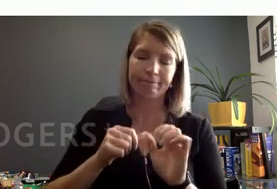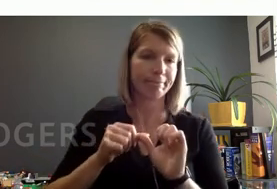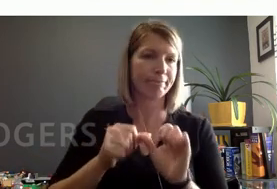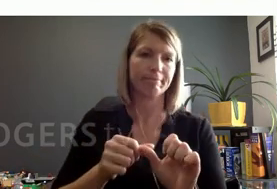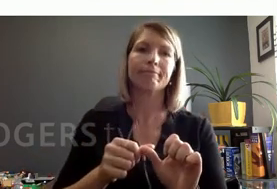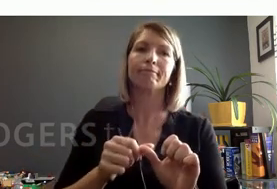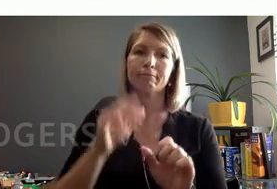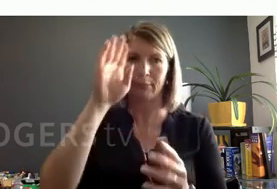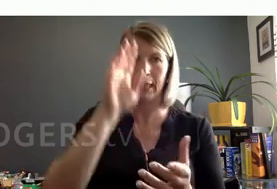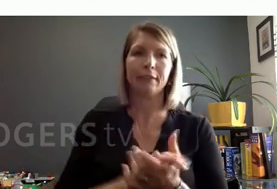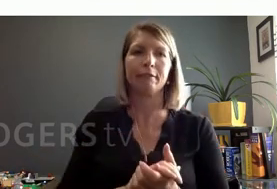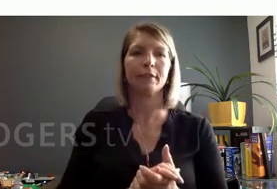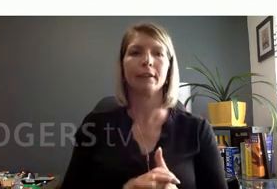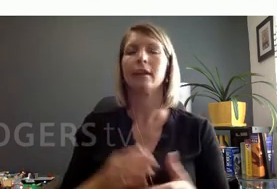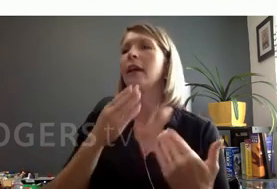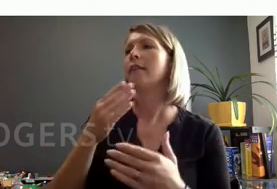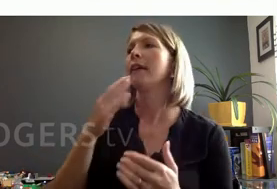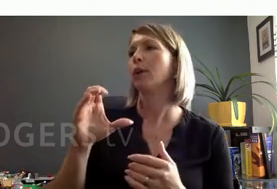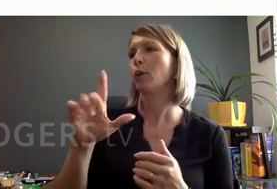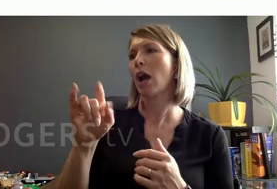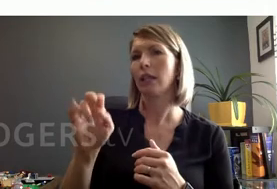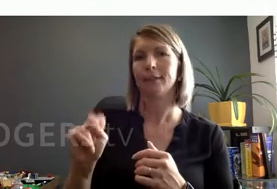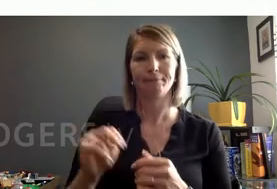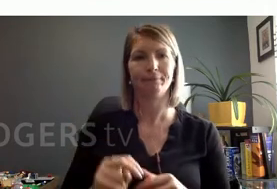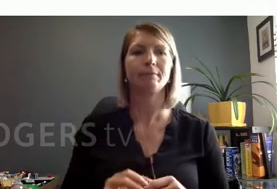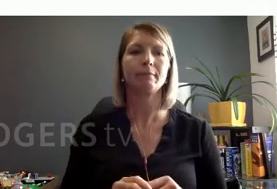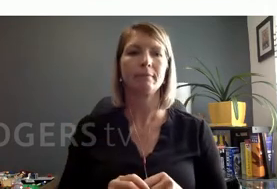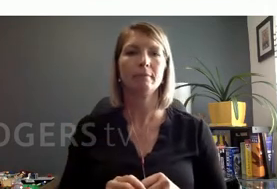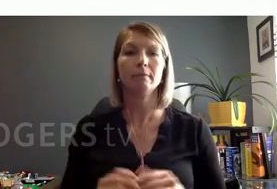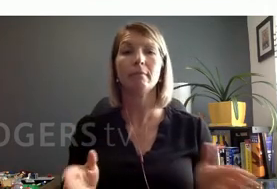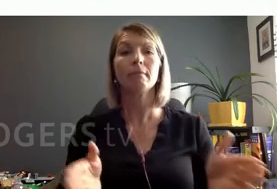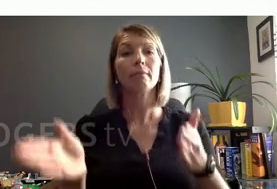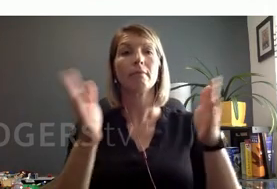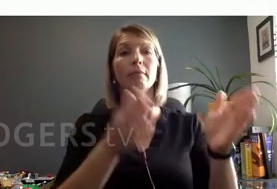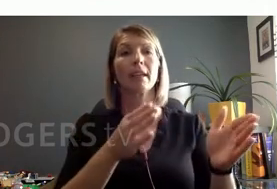that perspective and insight. So Pam, back to you.